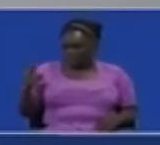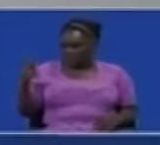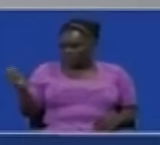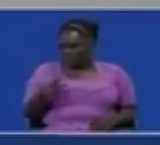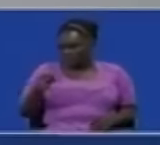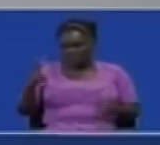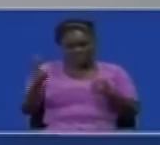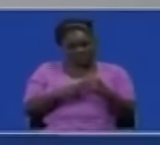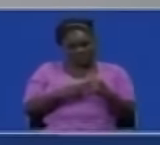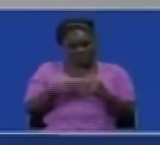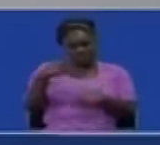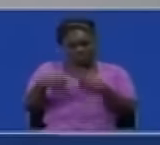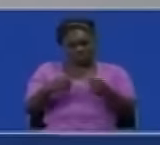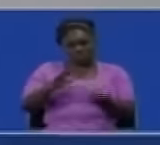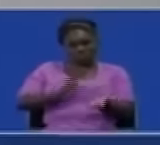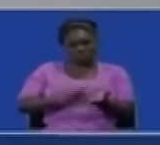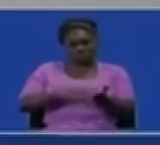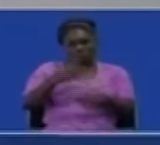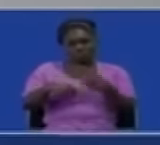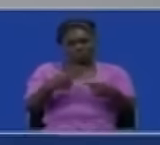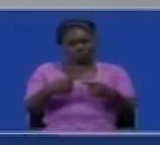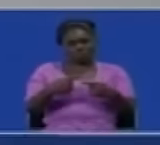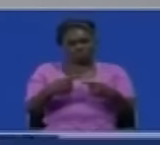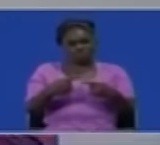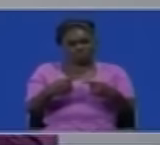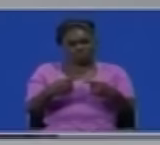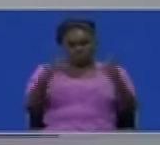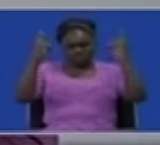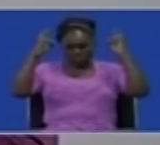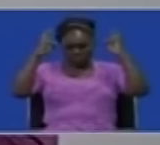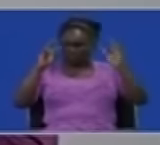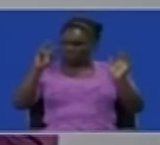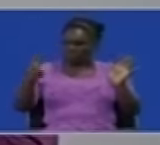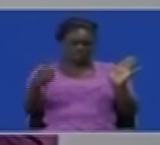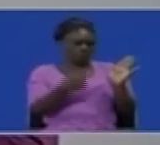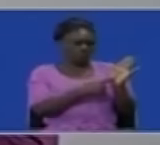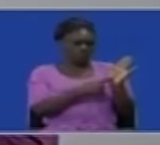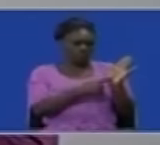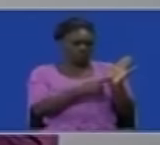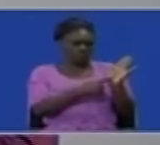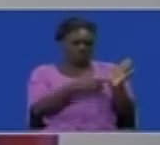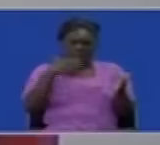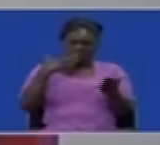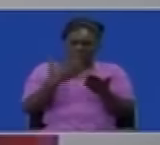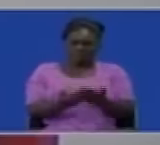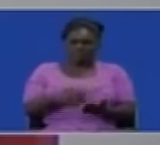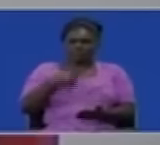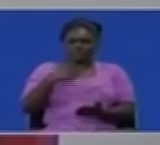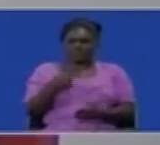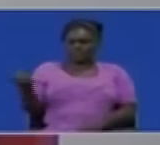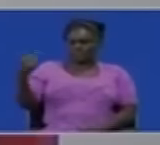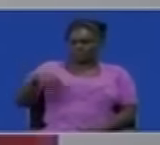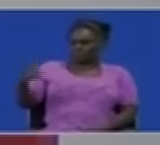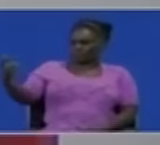7 months' time? Keep them coming, as well as your comments on our discussion tonight. The hashtag is Checkpoint. I thank my guests once again for making the time to be with us.